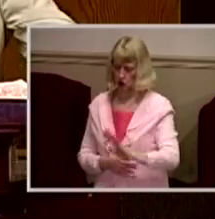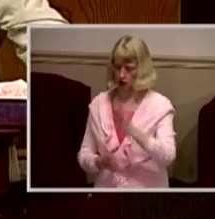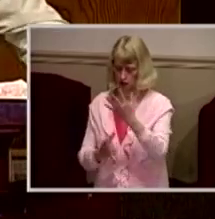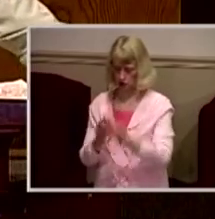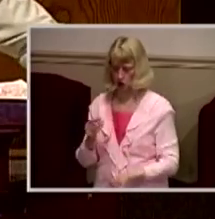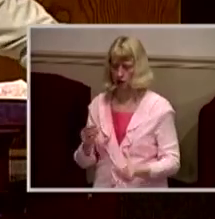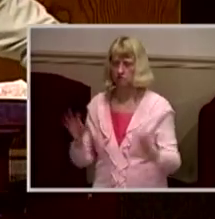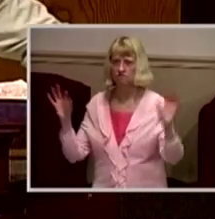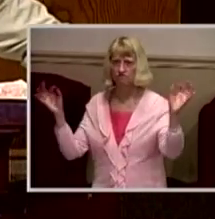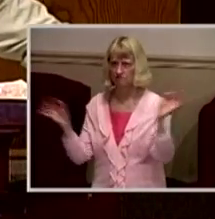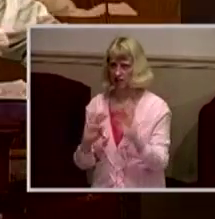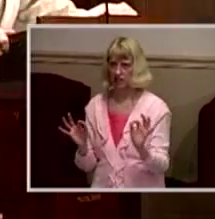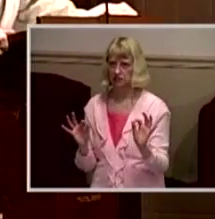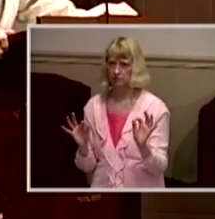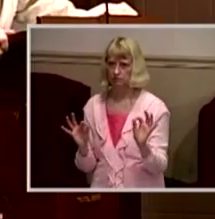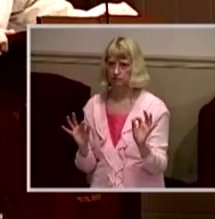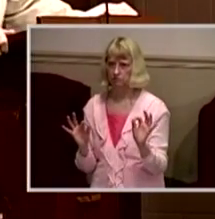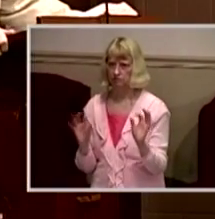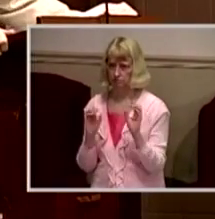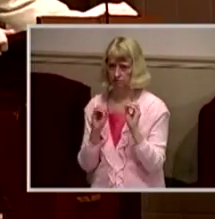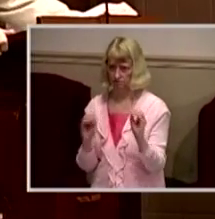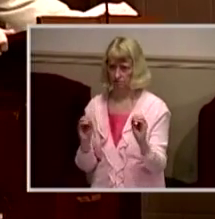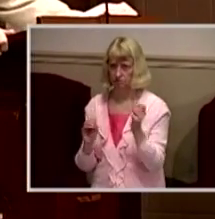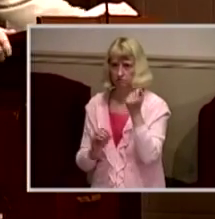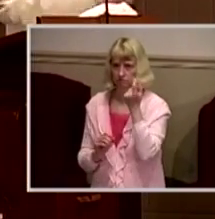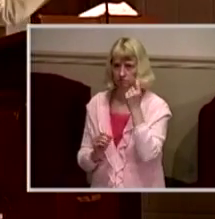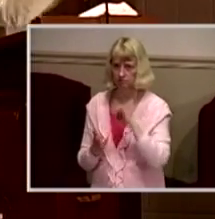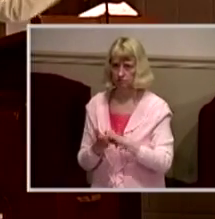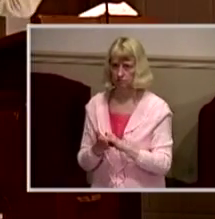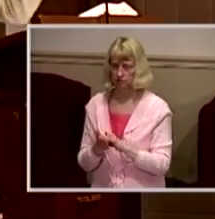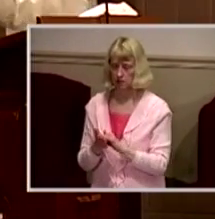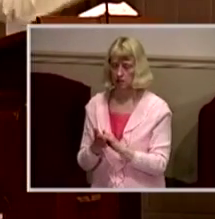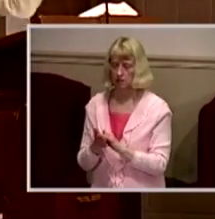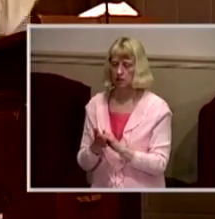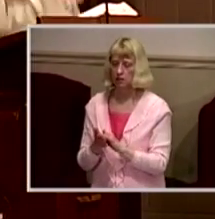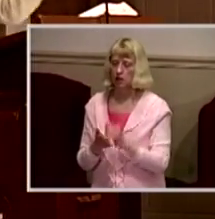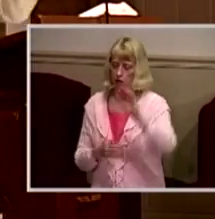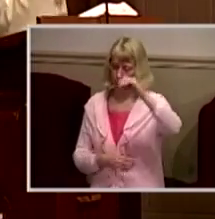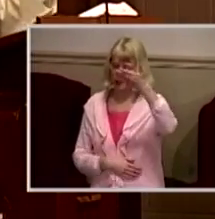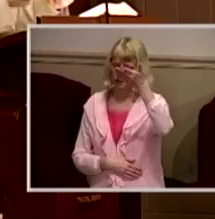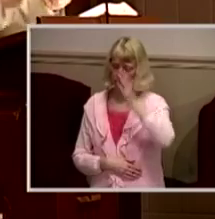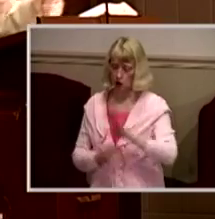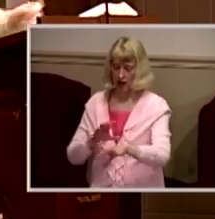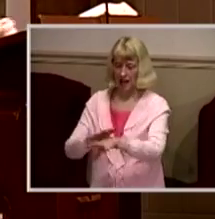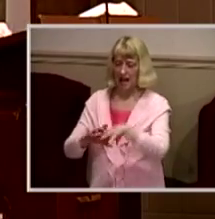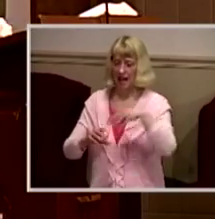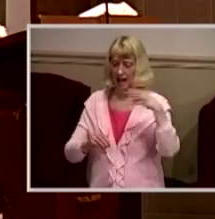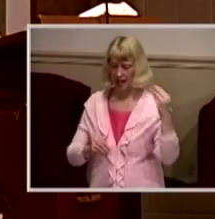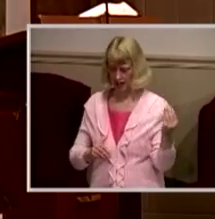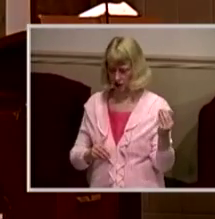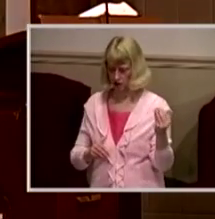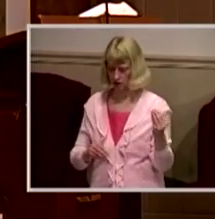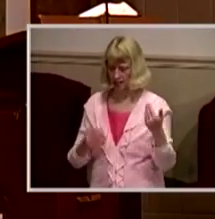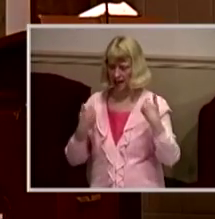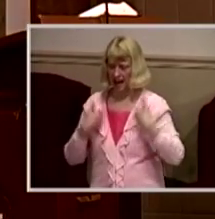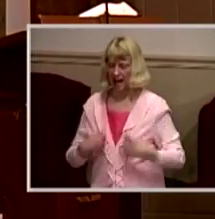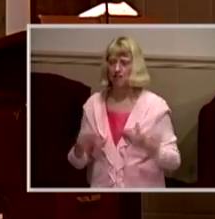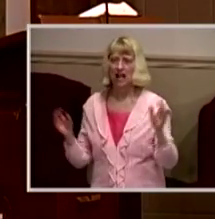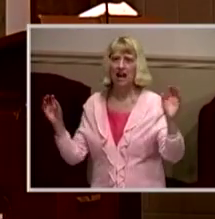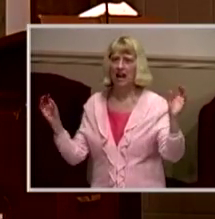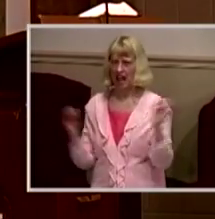gentlemen, you have nothing. You understand that? You take the grace of God out of the picture, you have